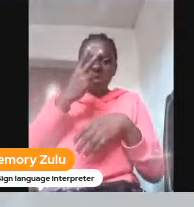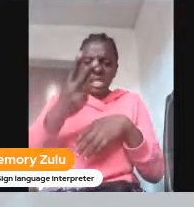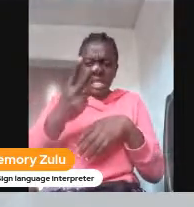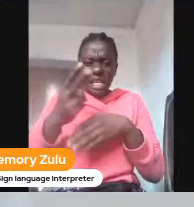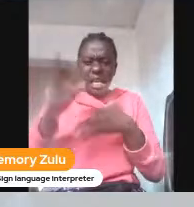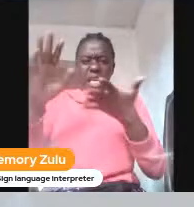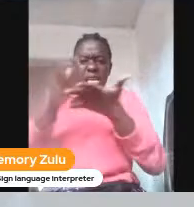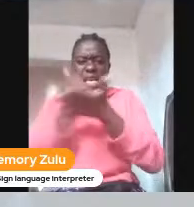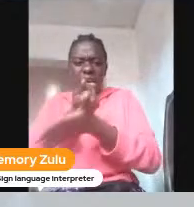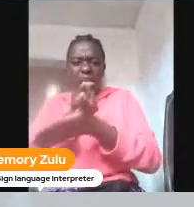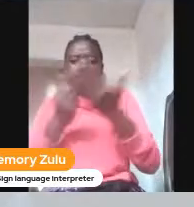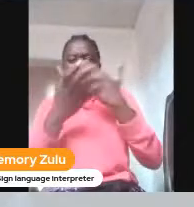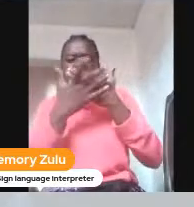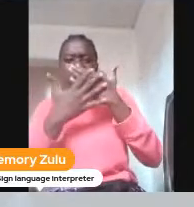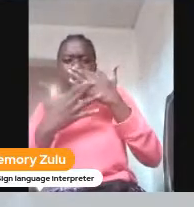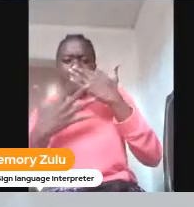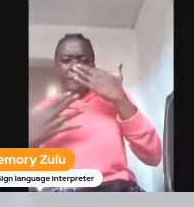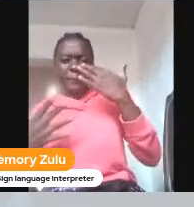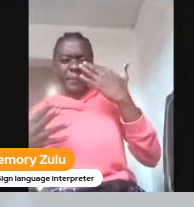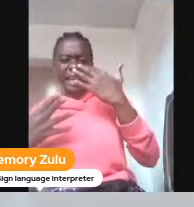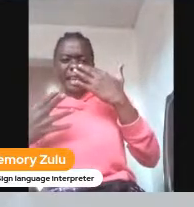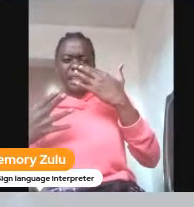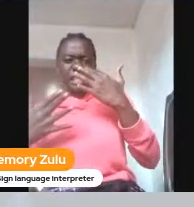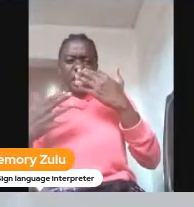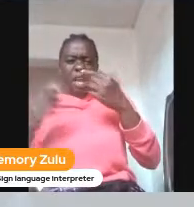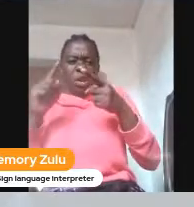will also help us to